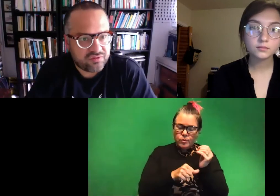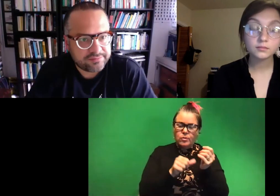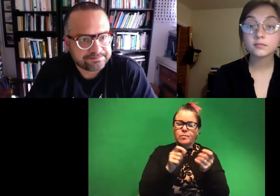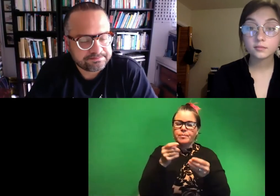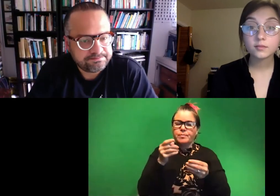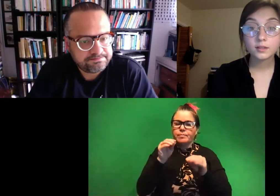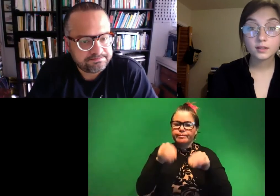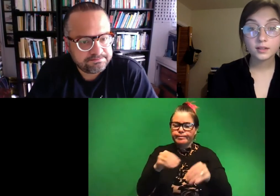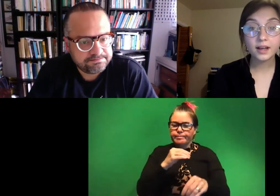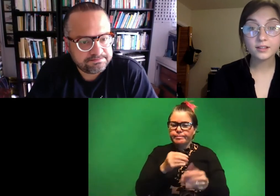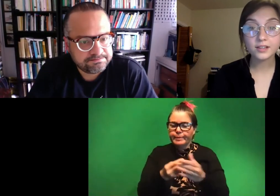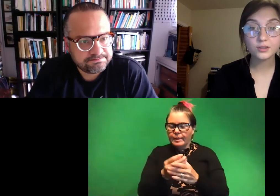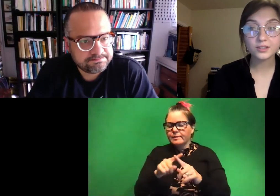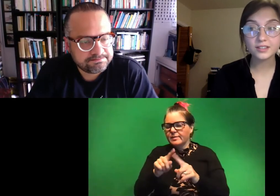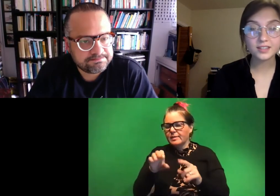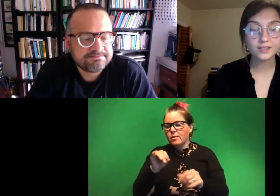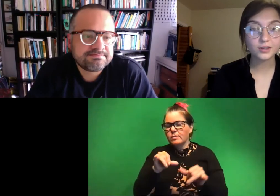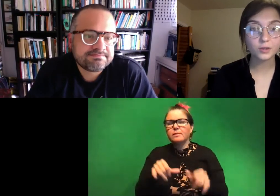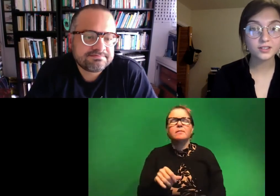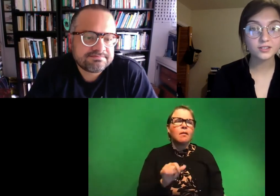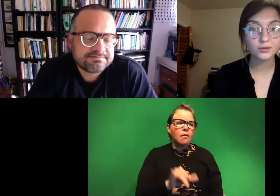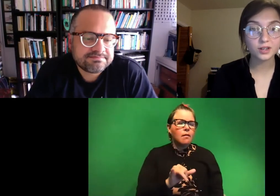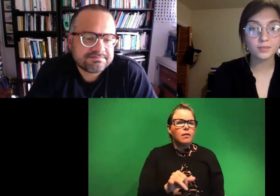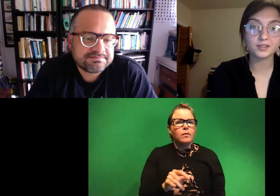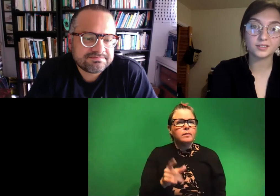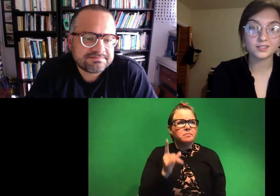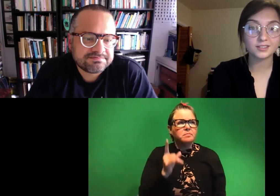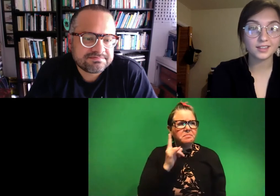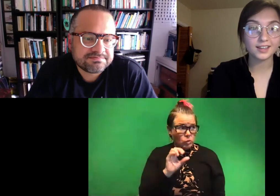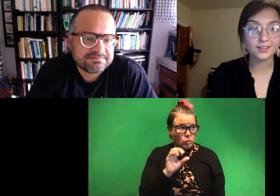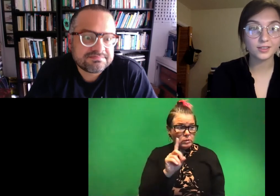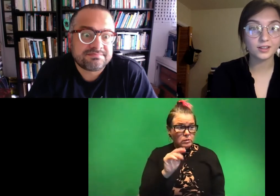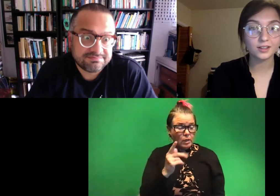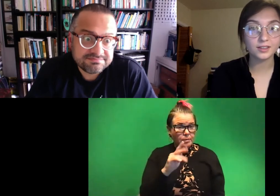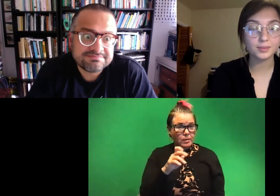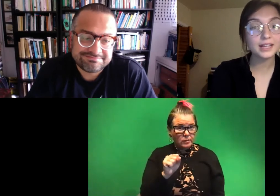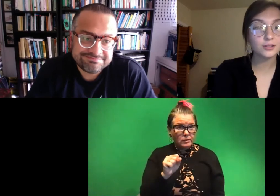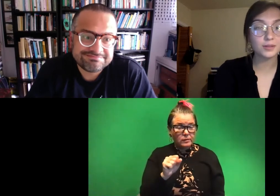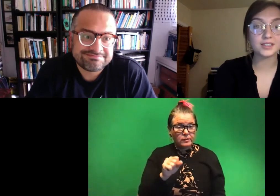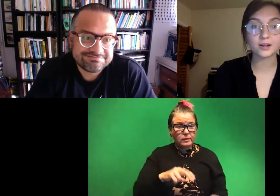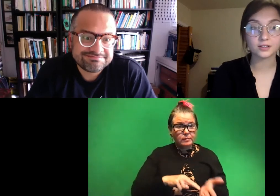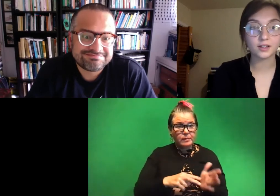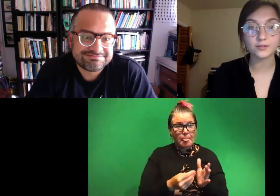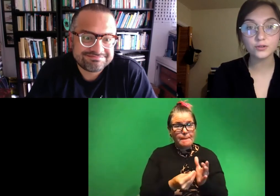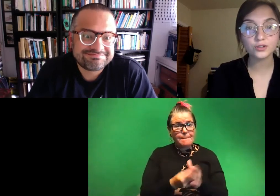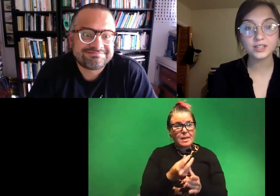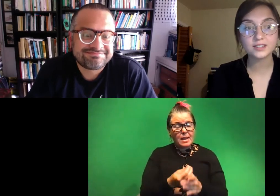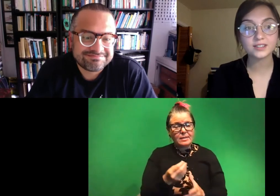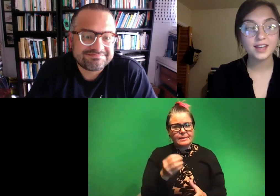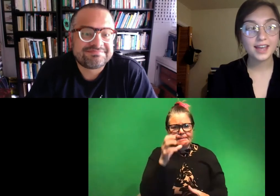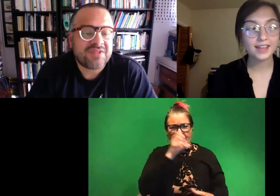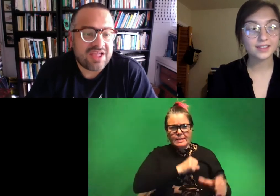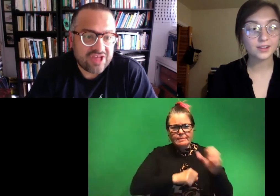ecosystems. Yeah. So it sounds like if there was no dung beetles, like the plants are missing out on a lot of